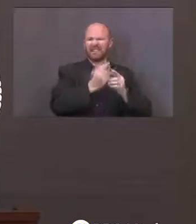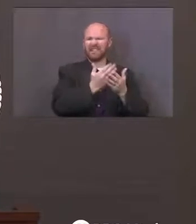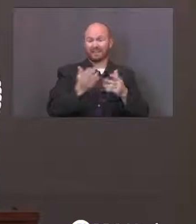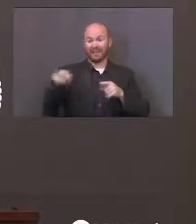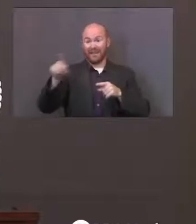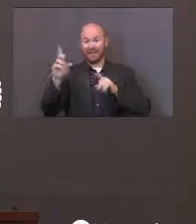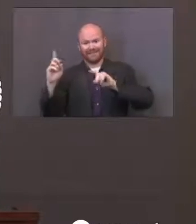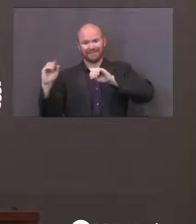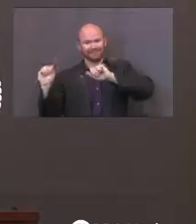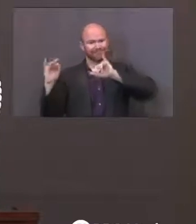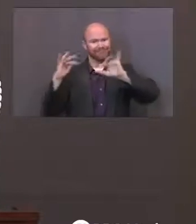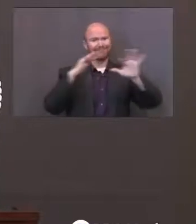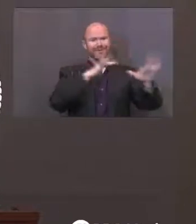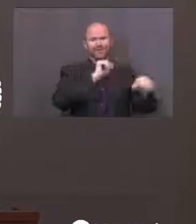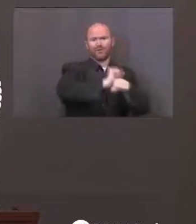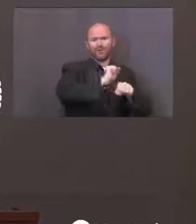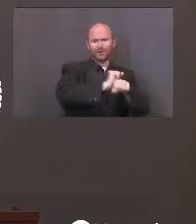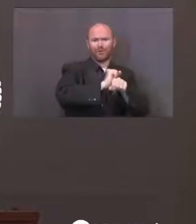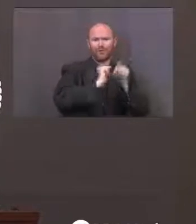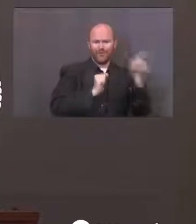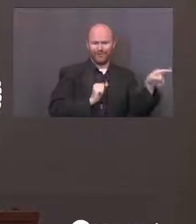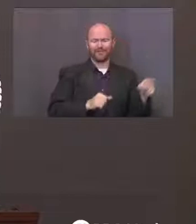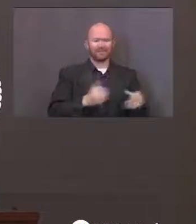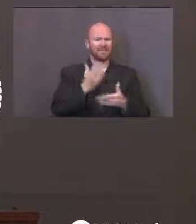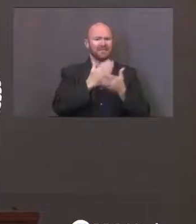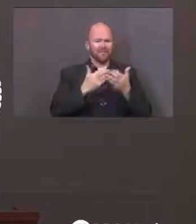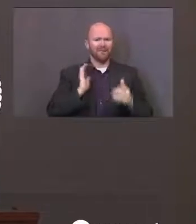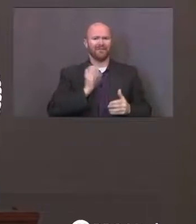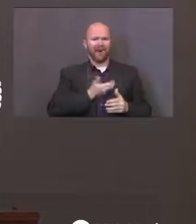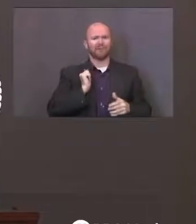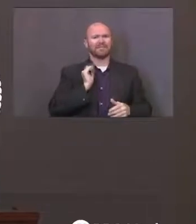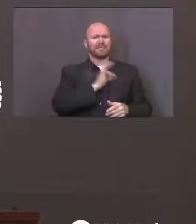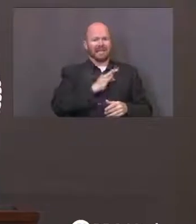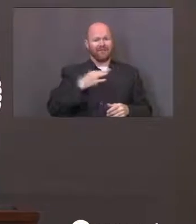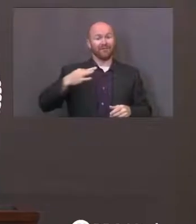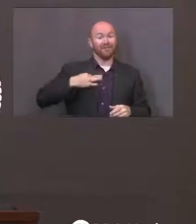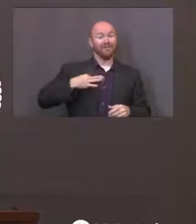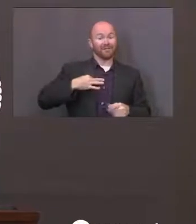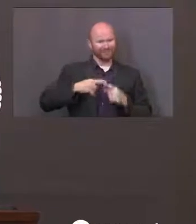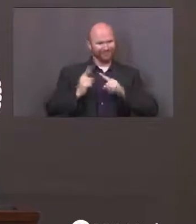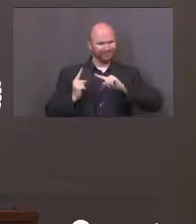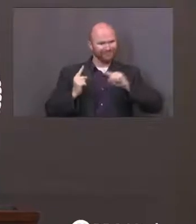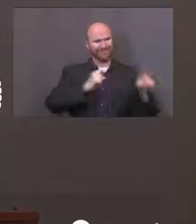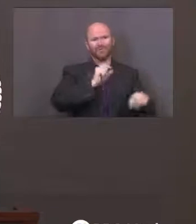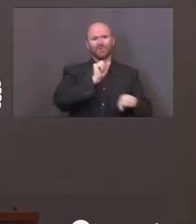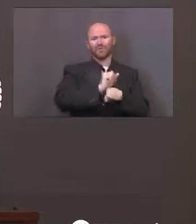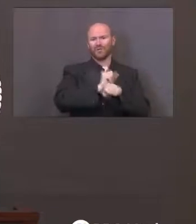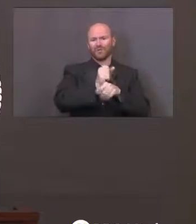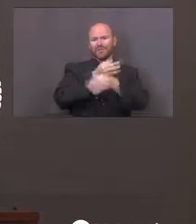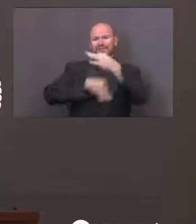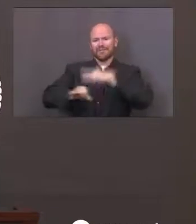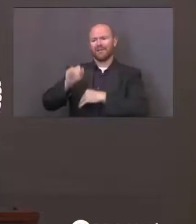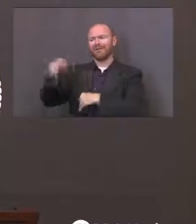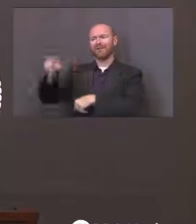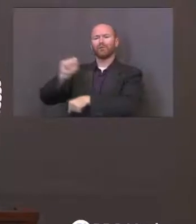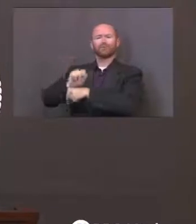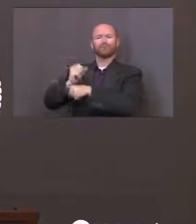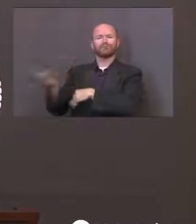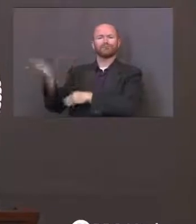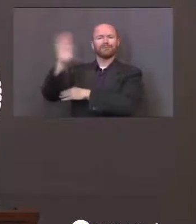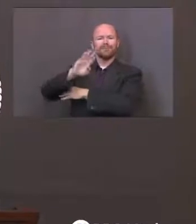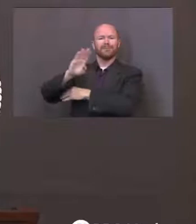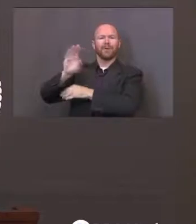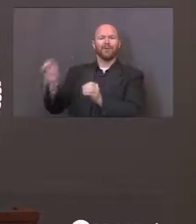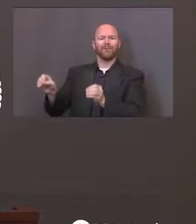up. We'll have some volunteer work with some of our staff members taking time to do that to help. And we're also going to